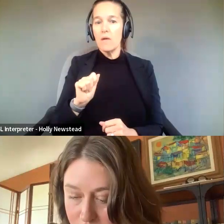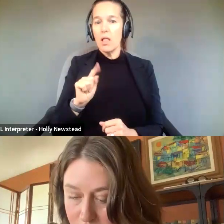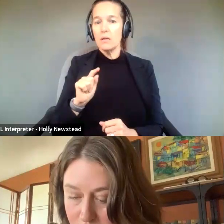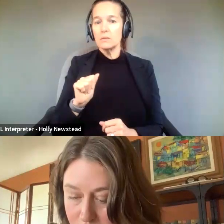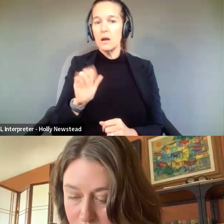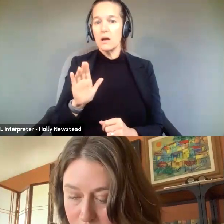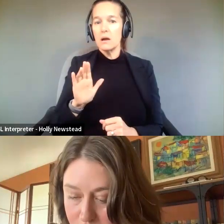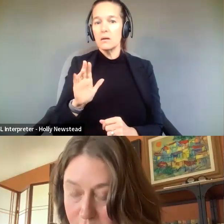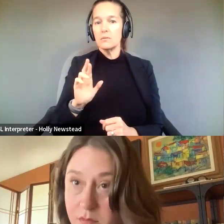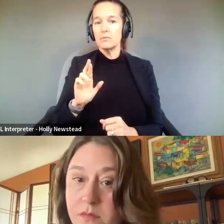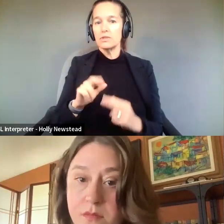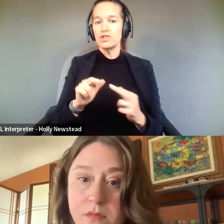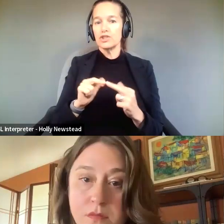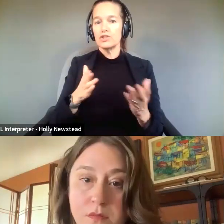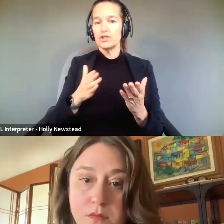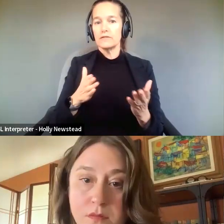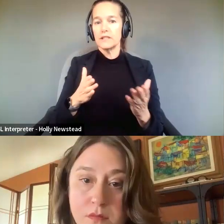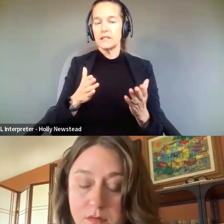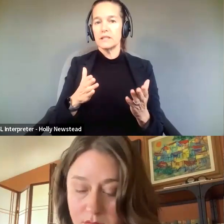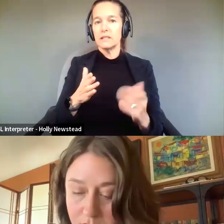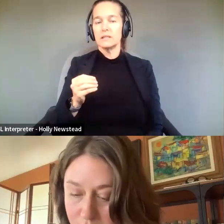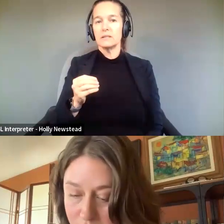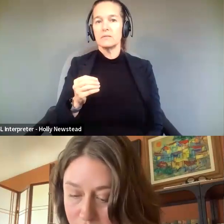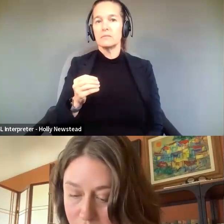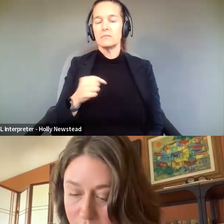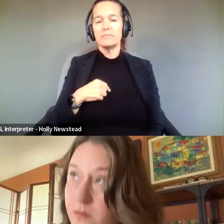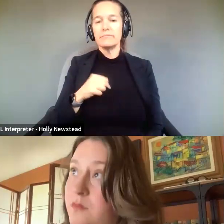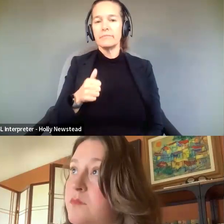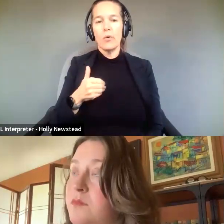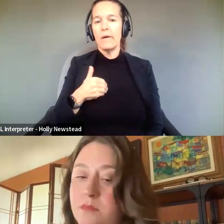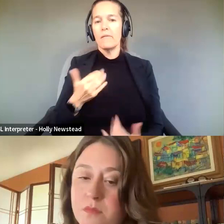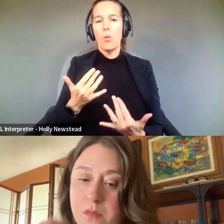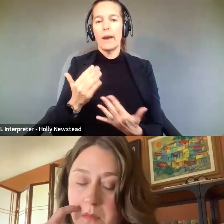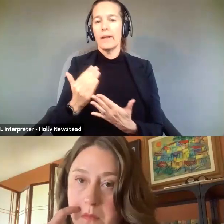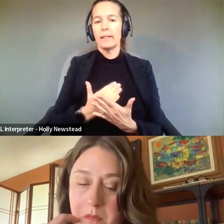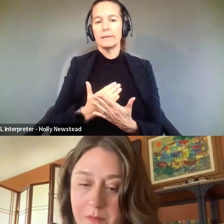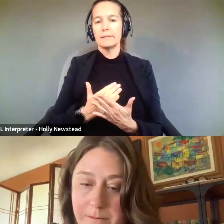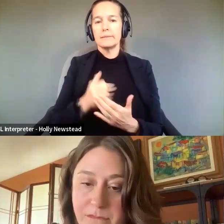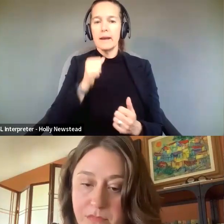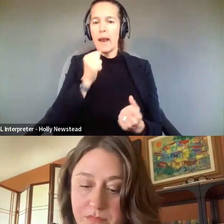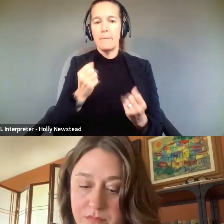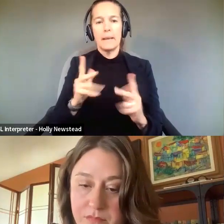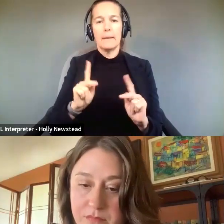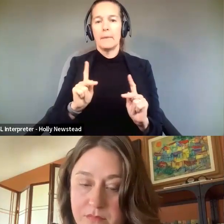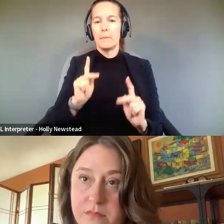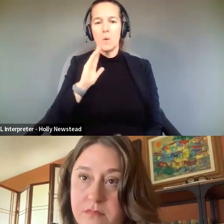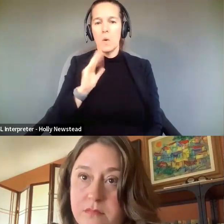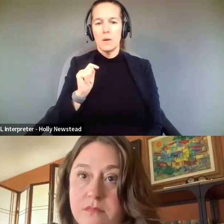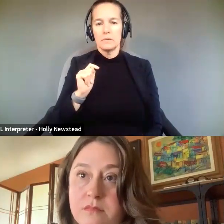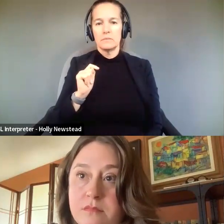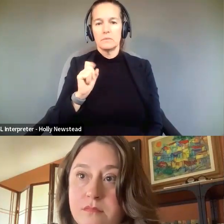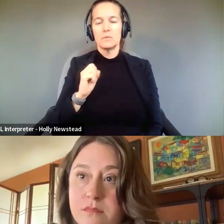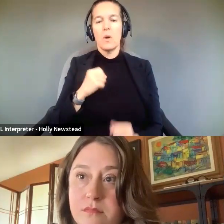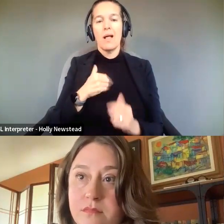services that don't have a waiting list, and not many people know it. I would ask that